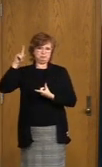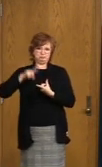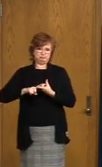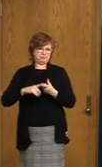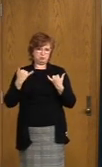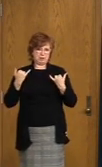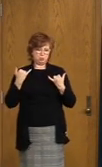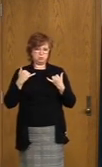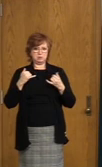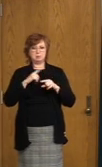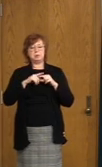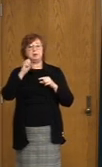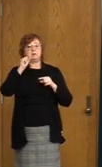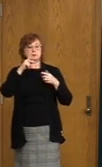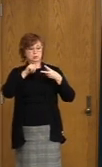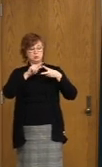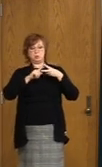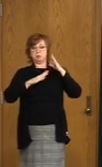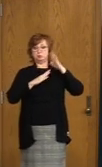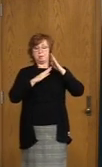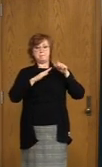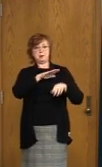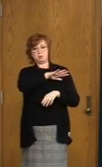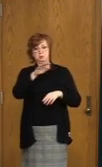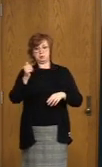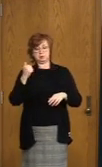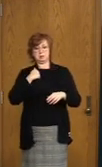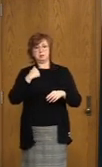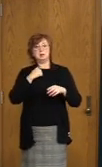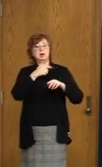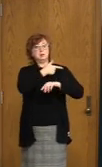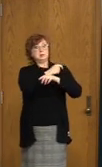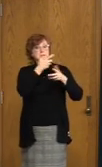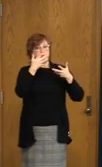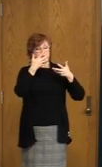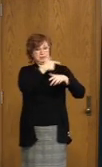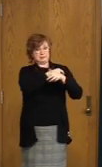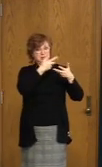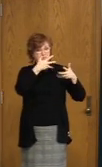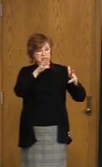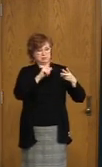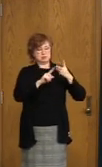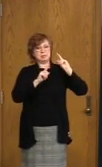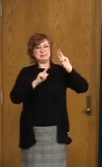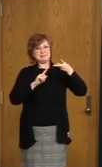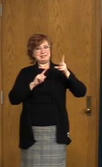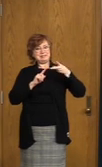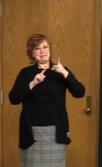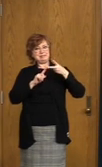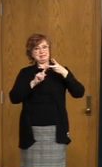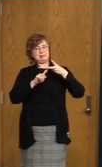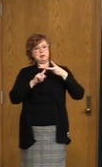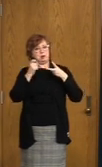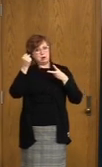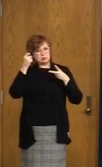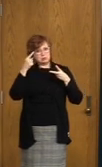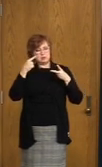administered, and we have the second highest per capita rate of vaccinations completed among any of the